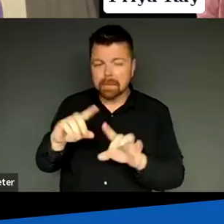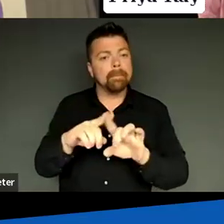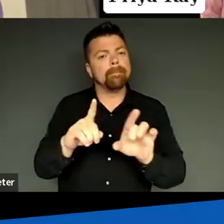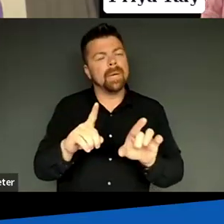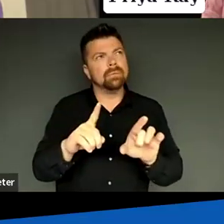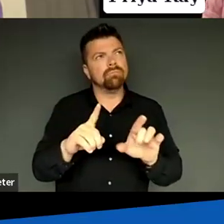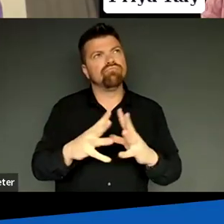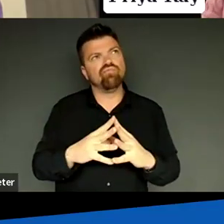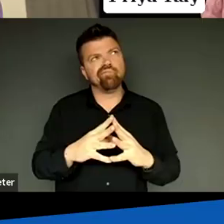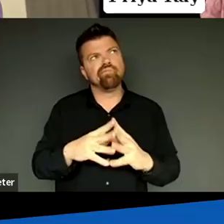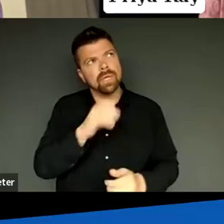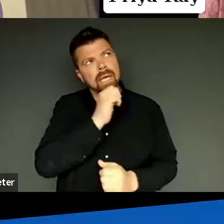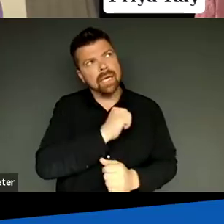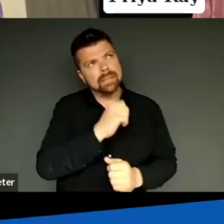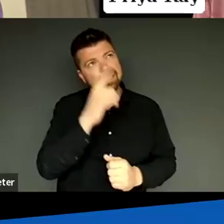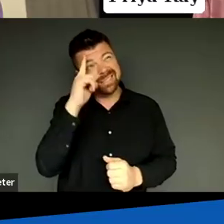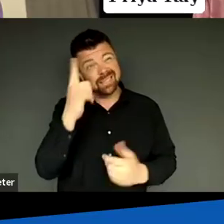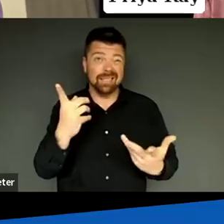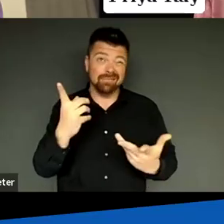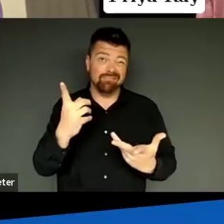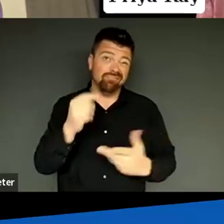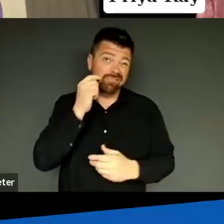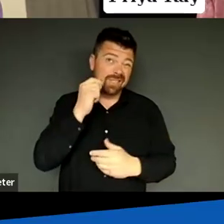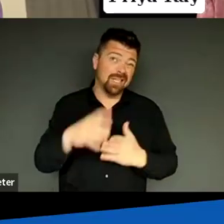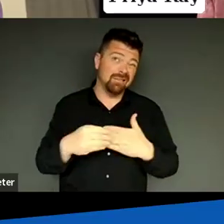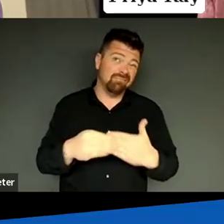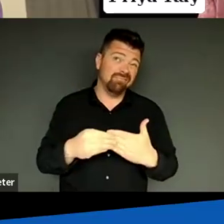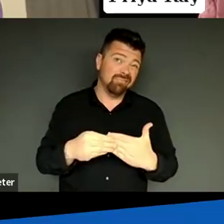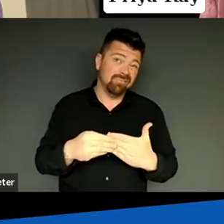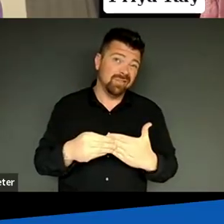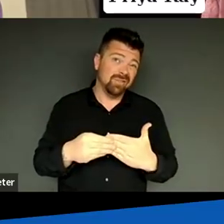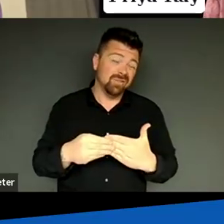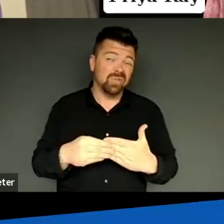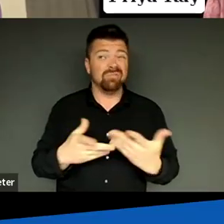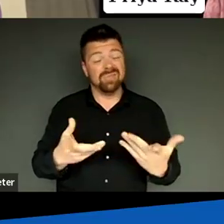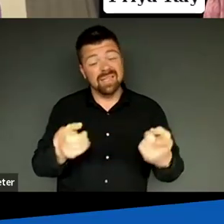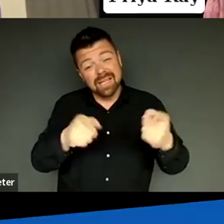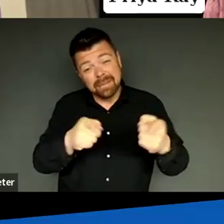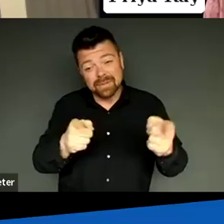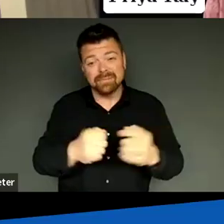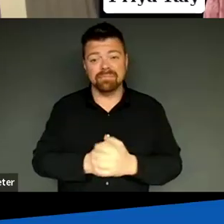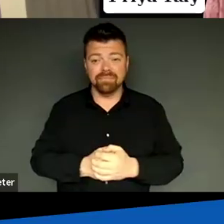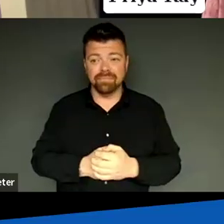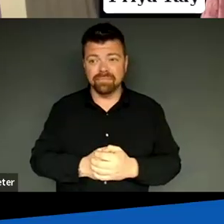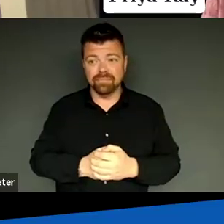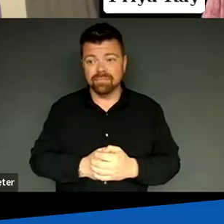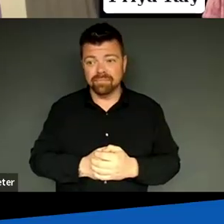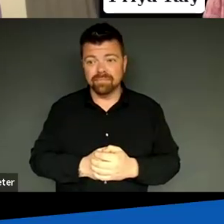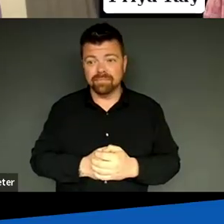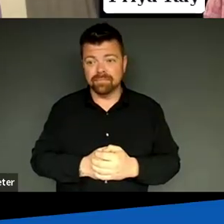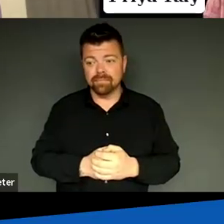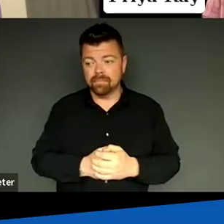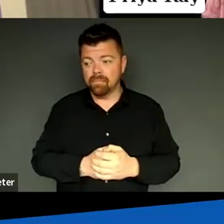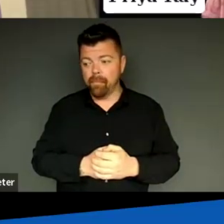sag, and that's you just Yeah, have to it comes accept to it. us all in different ways, doesn't it? Right, Yes. yeah. Um,